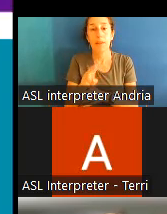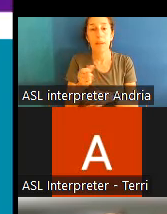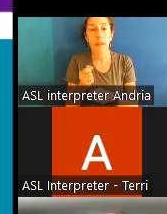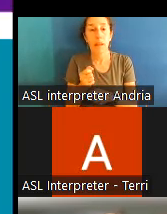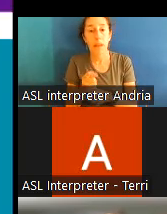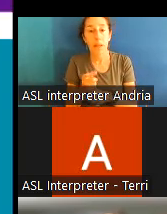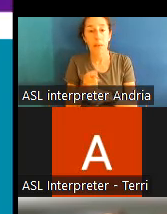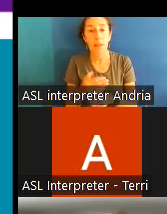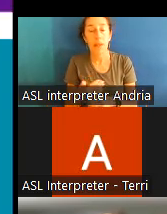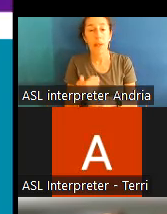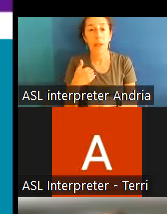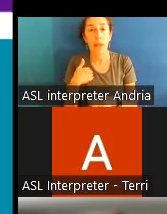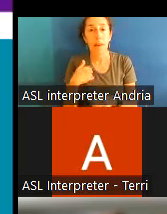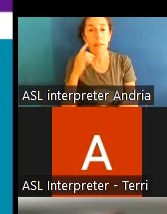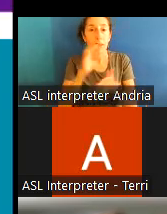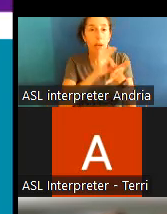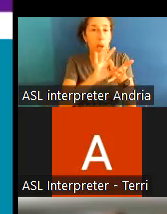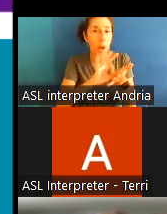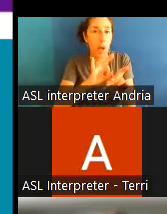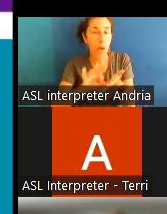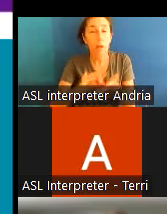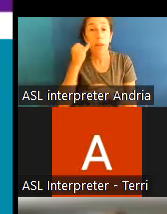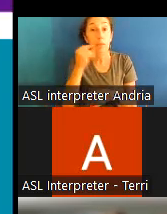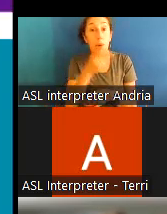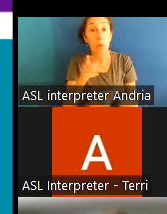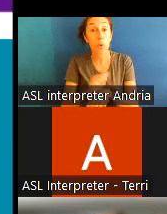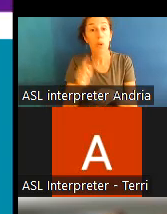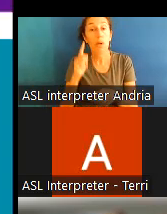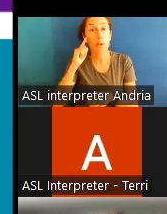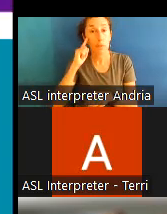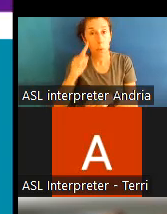work for domestic violence service providers or comprehensive